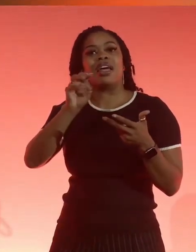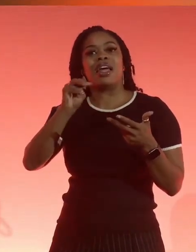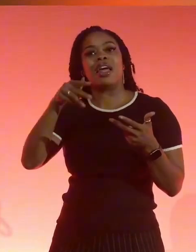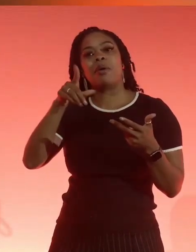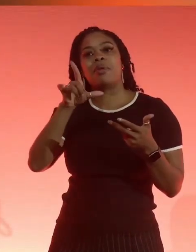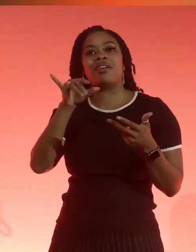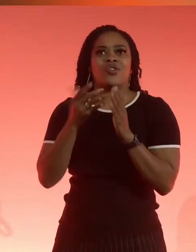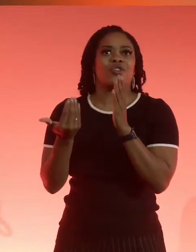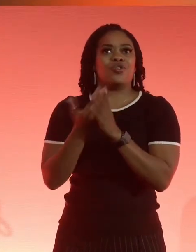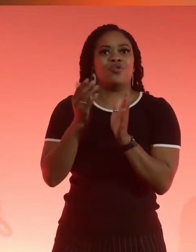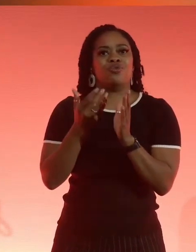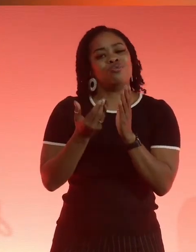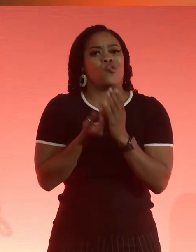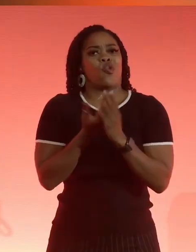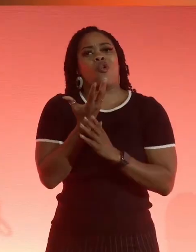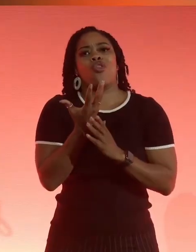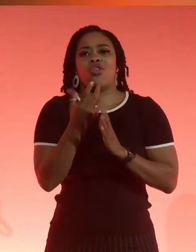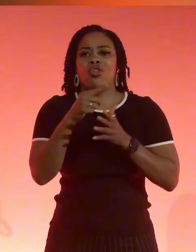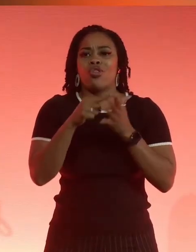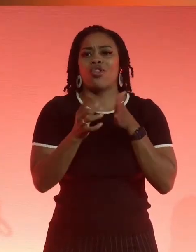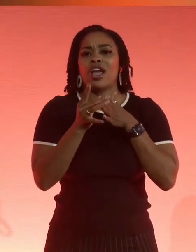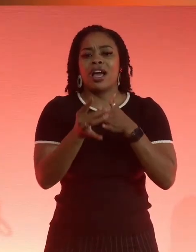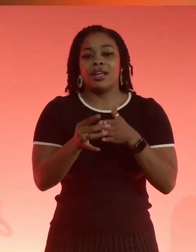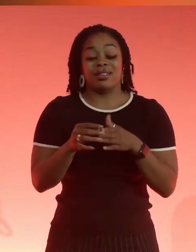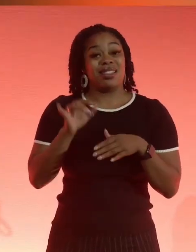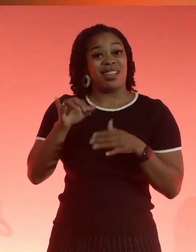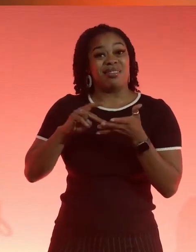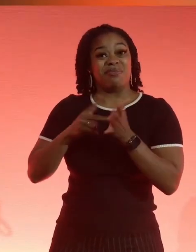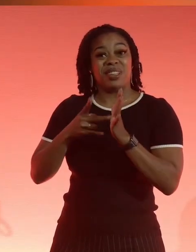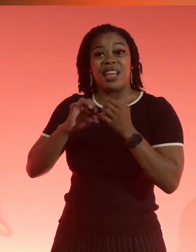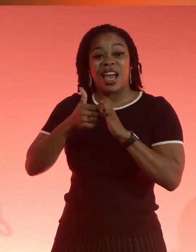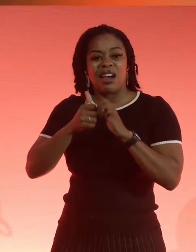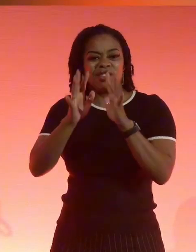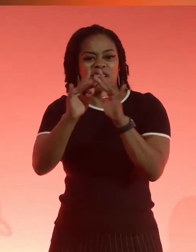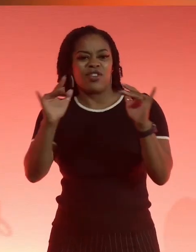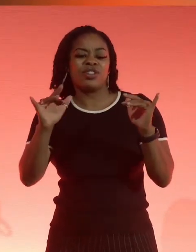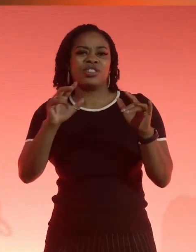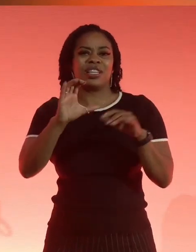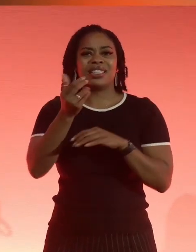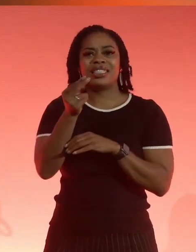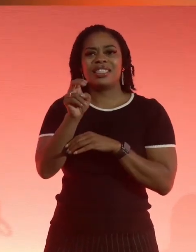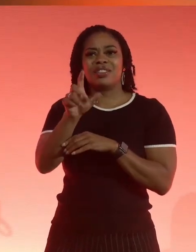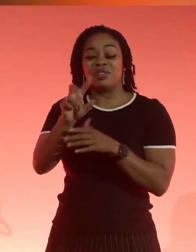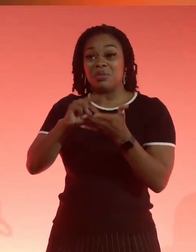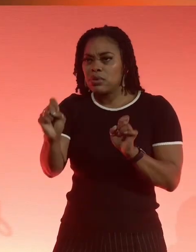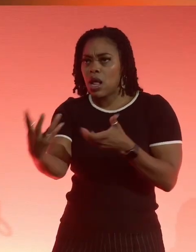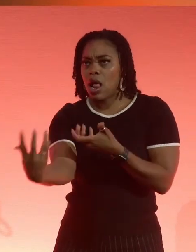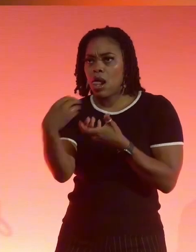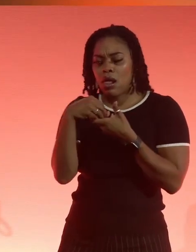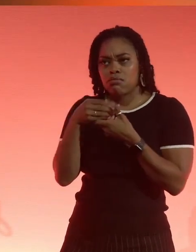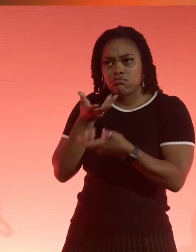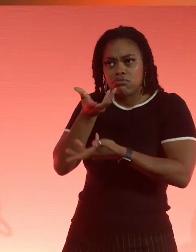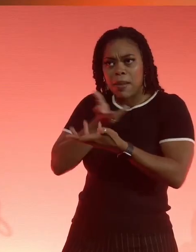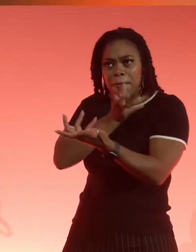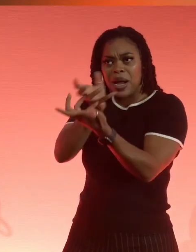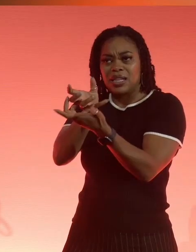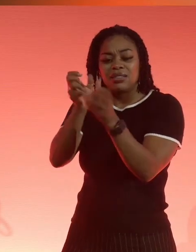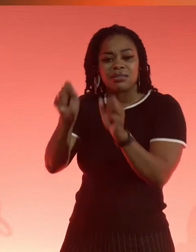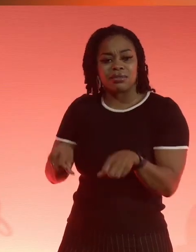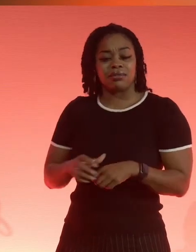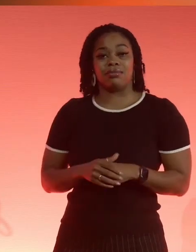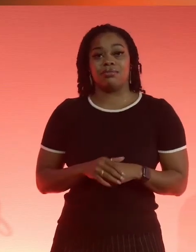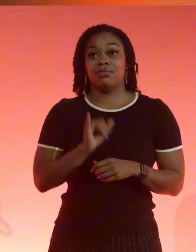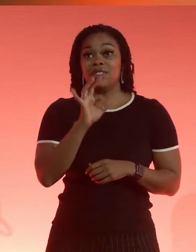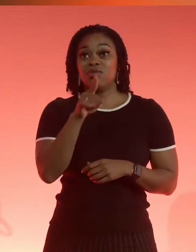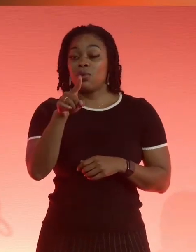the new growth playbook. Amplify is about how you diversify channels to engage your customers where they are. If you take just one thing from